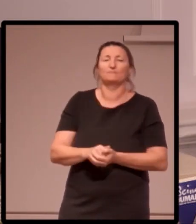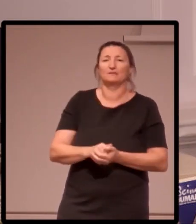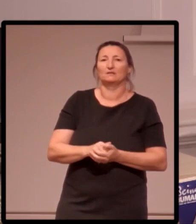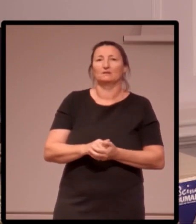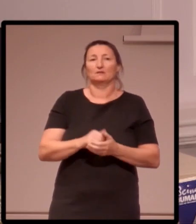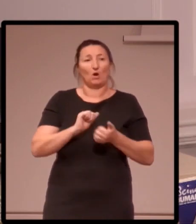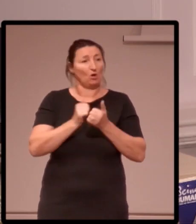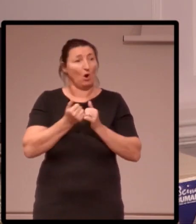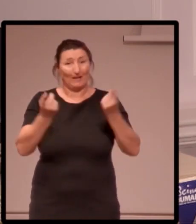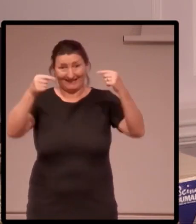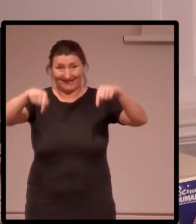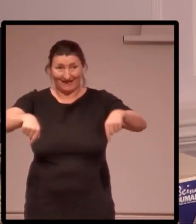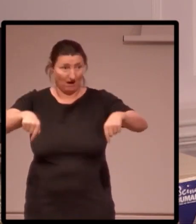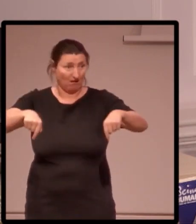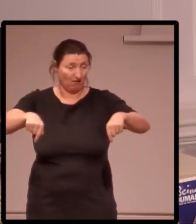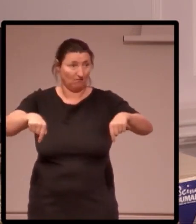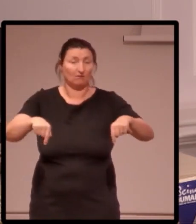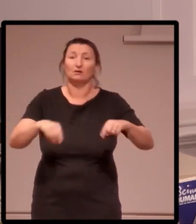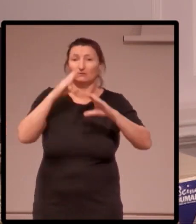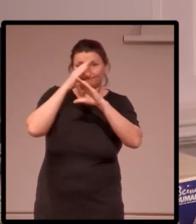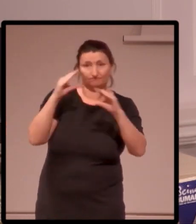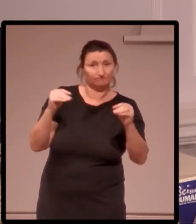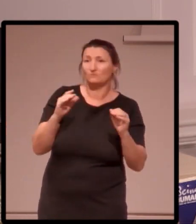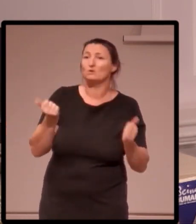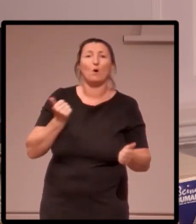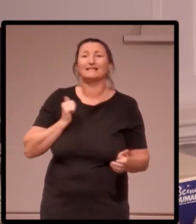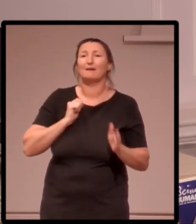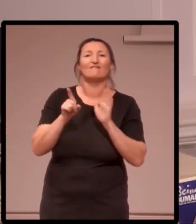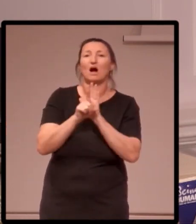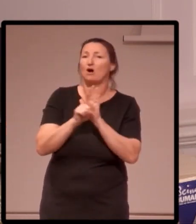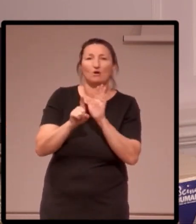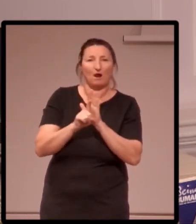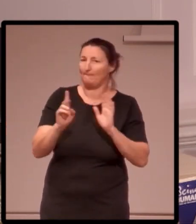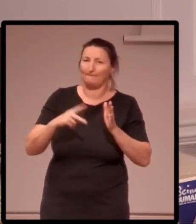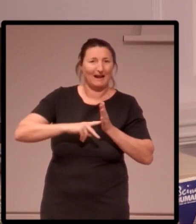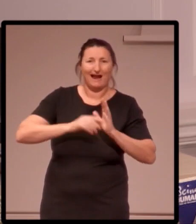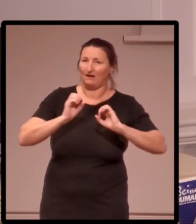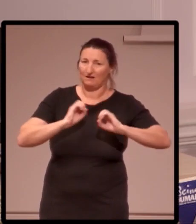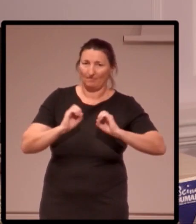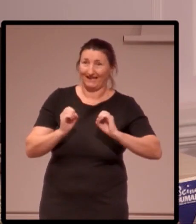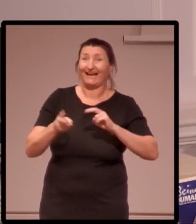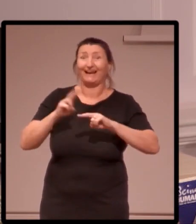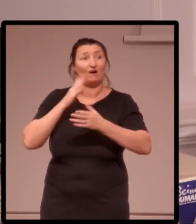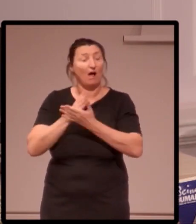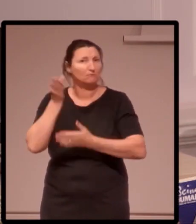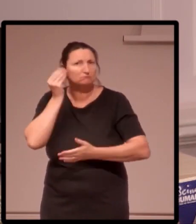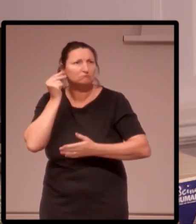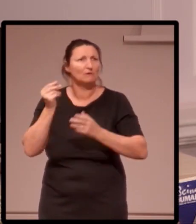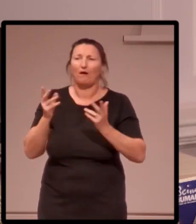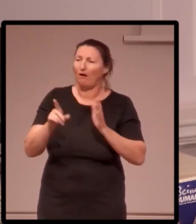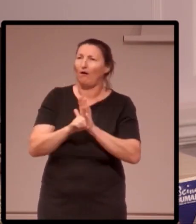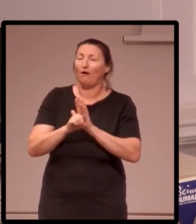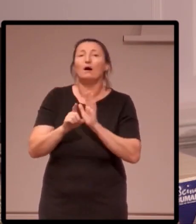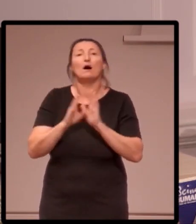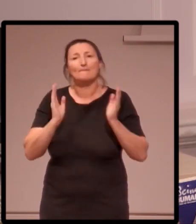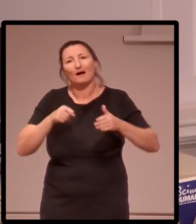for colleagues that are here attending in person, there aren't any planned fire alarm tests. So if the alarm does sound,